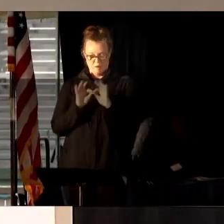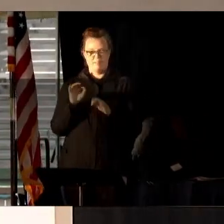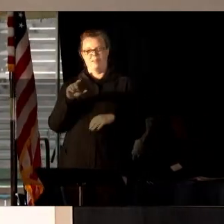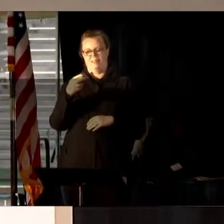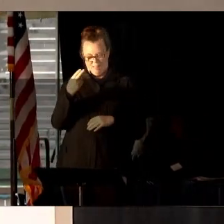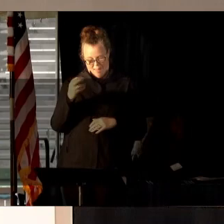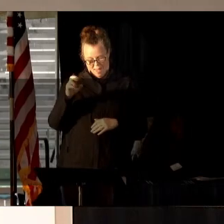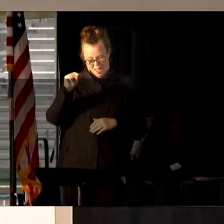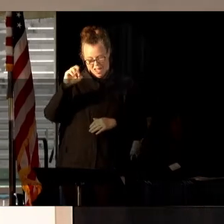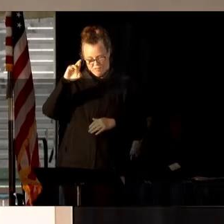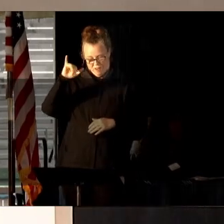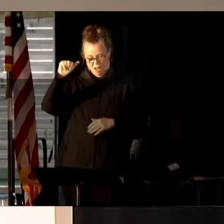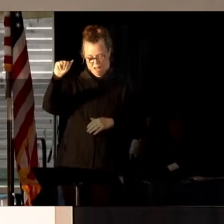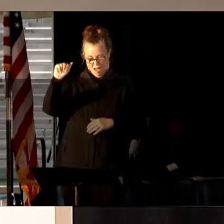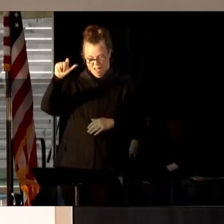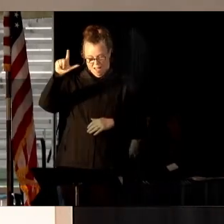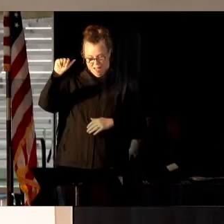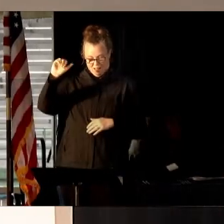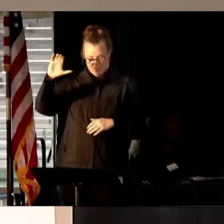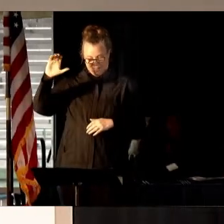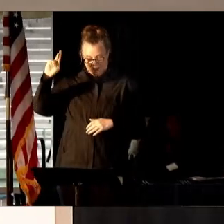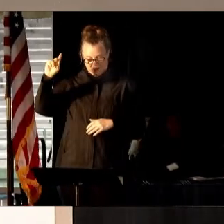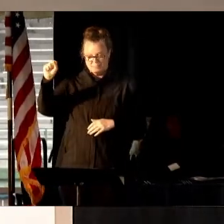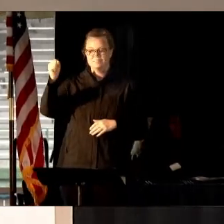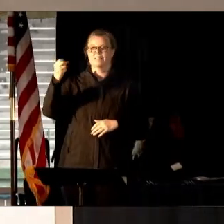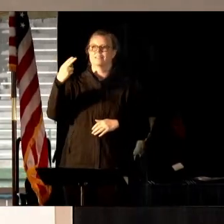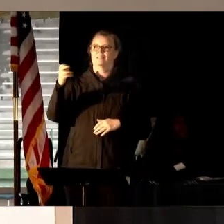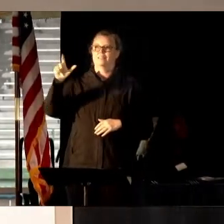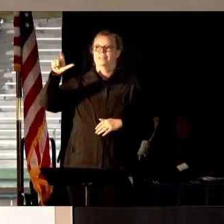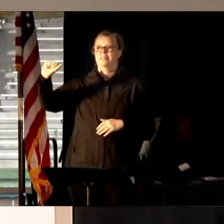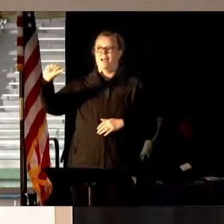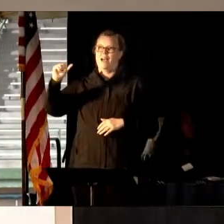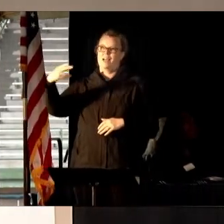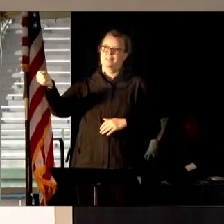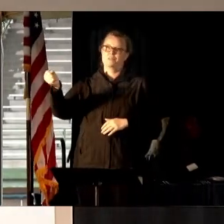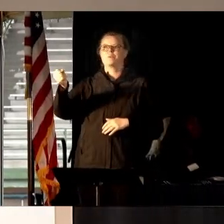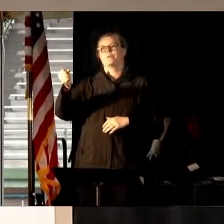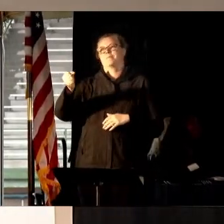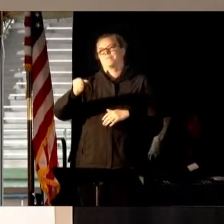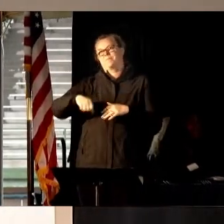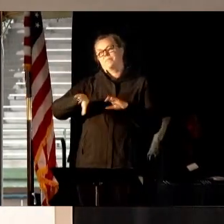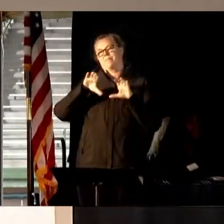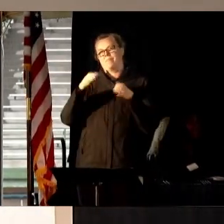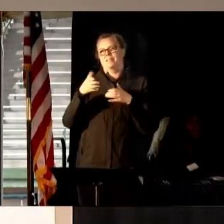Lacks Health and Bioscience High School, class of 2022.